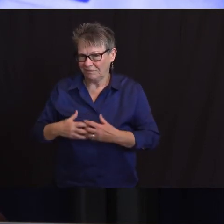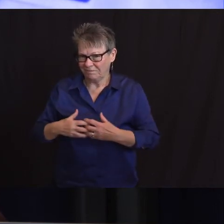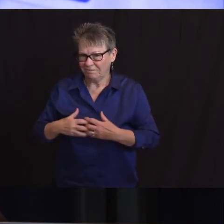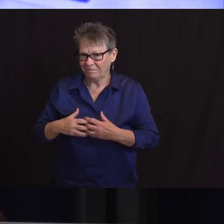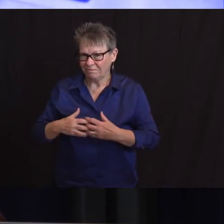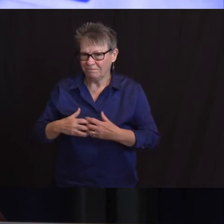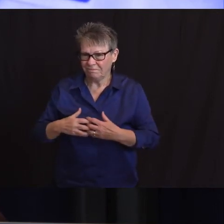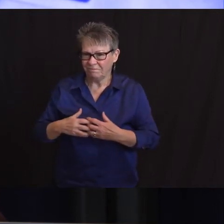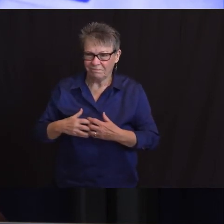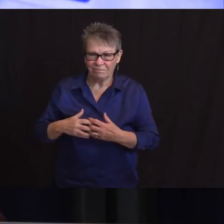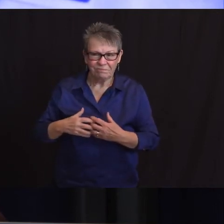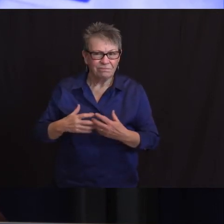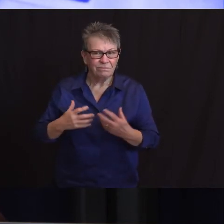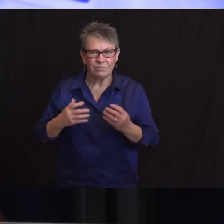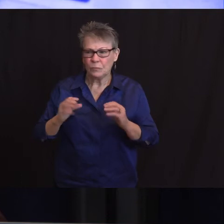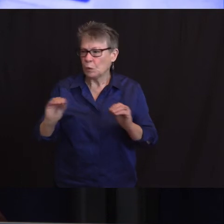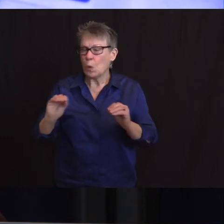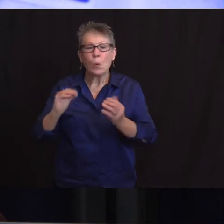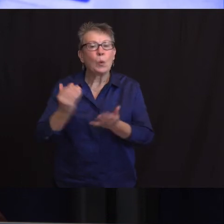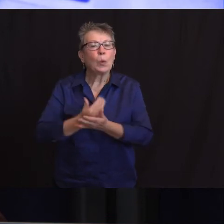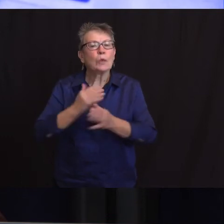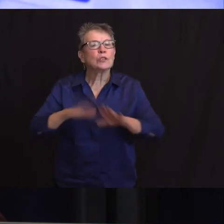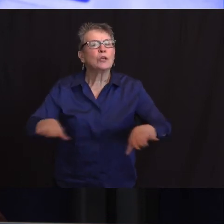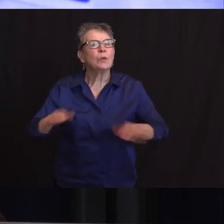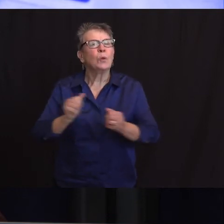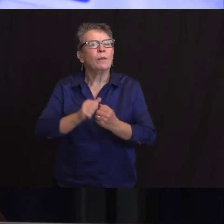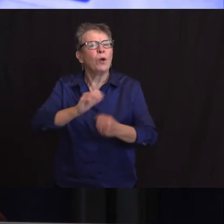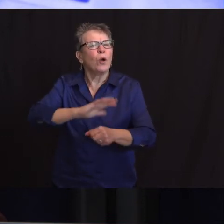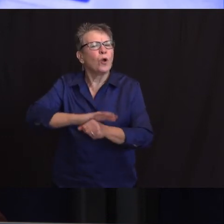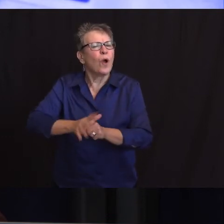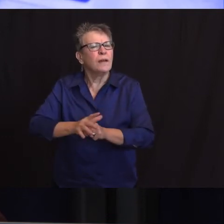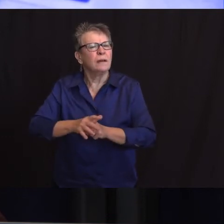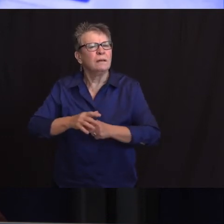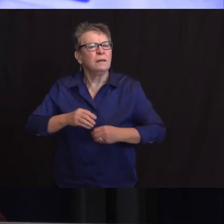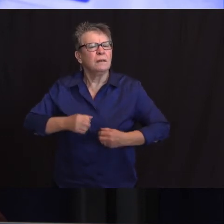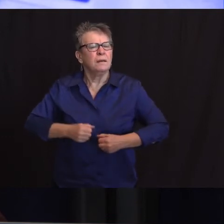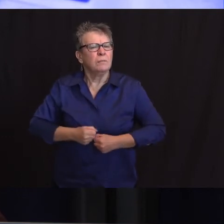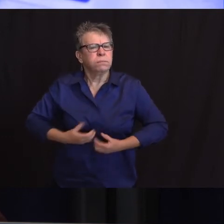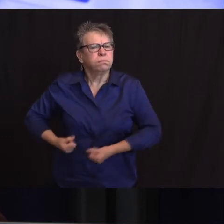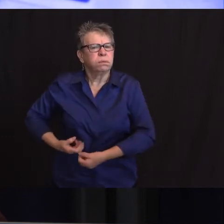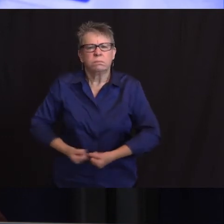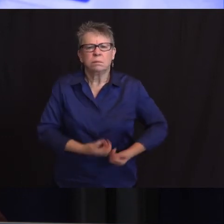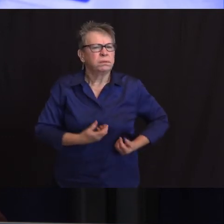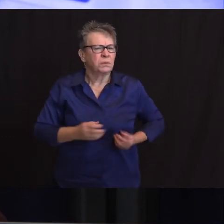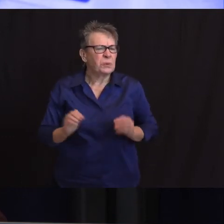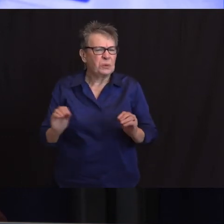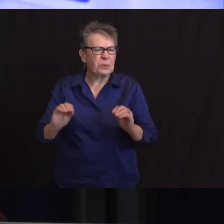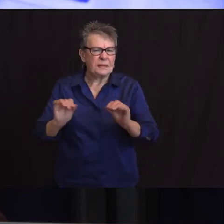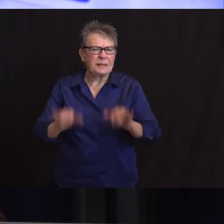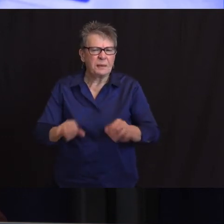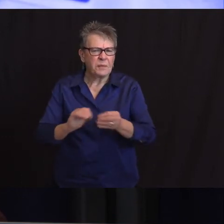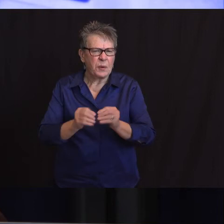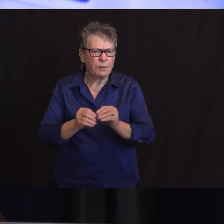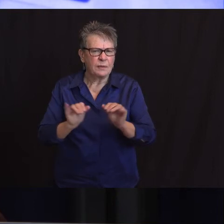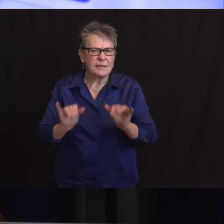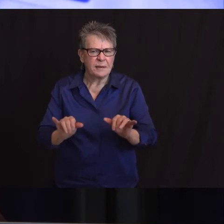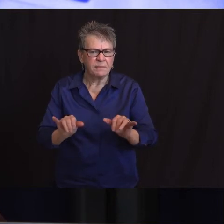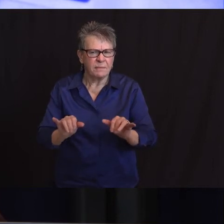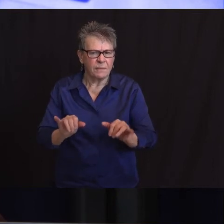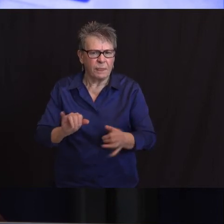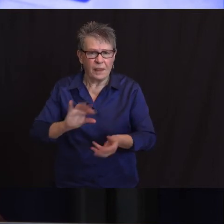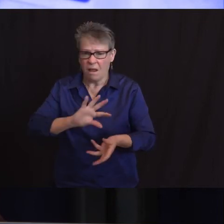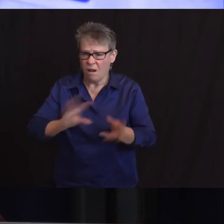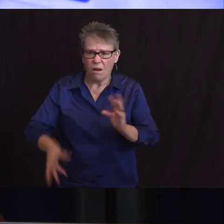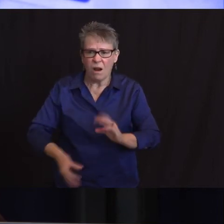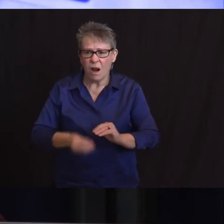no new reports of multi-system inflammatory syndrome in children. However, we have a cumulative total in our state of 88